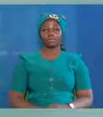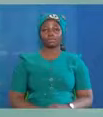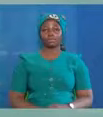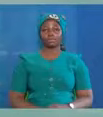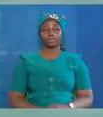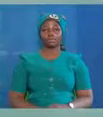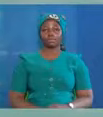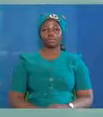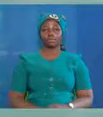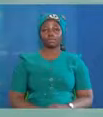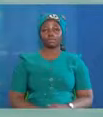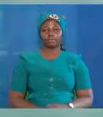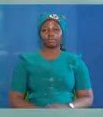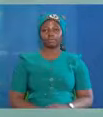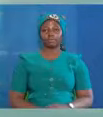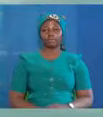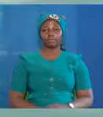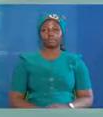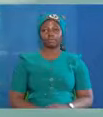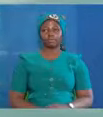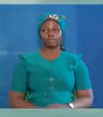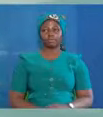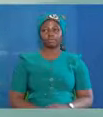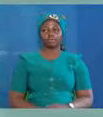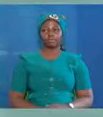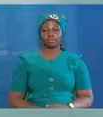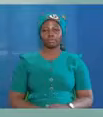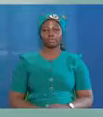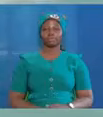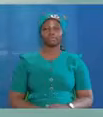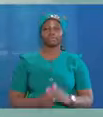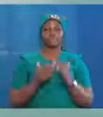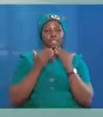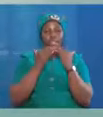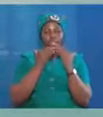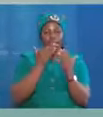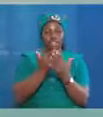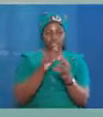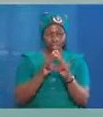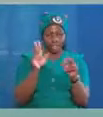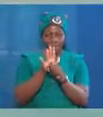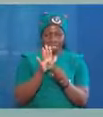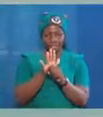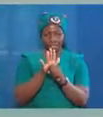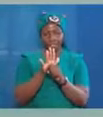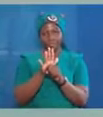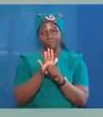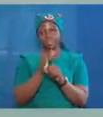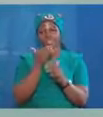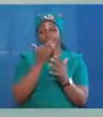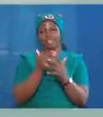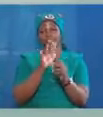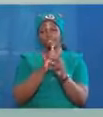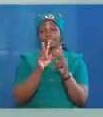Nishuda Walimu wote Nishuda Madakitai Thank you very much Na wachimba migodi Thank you very